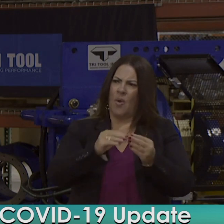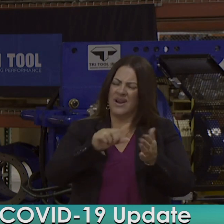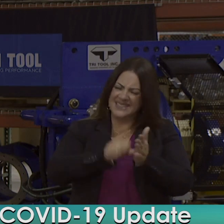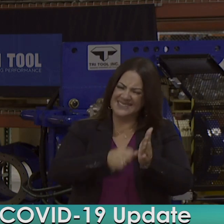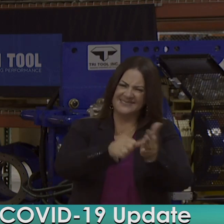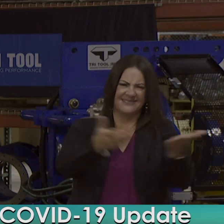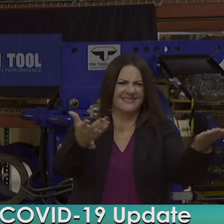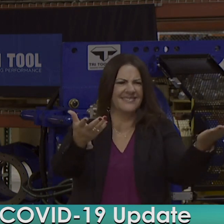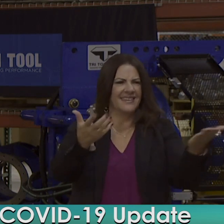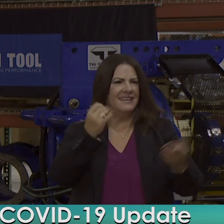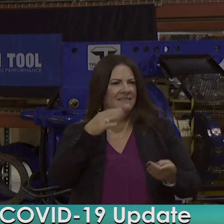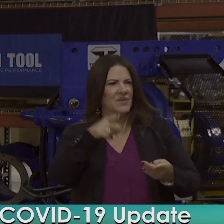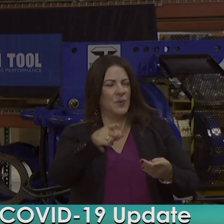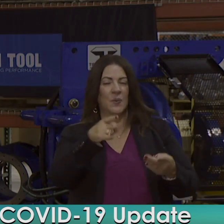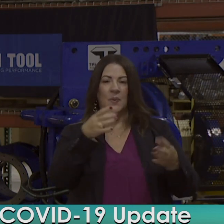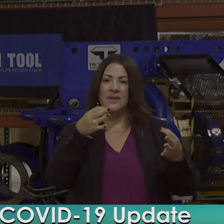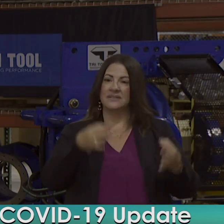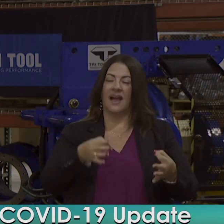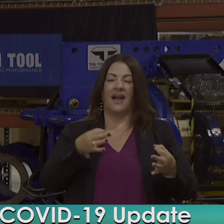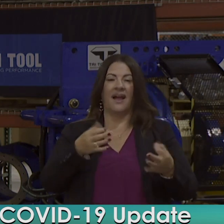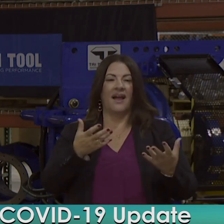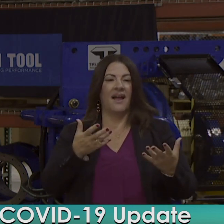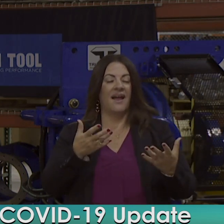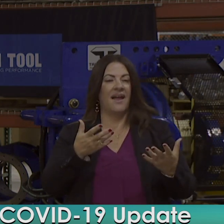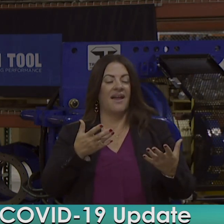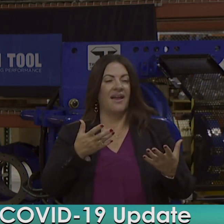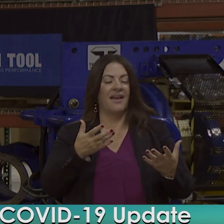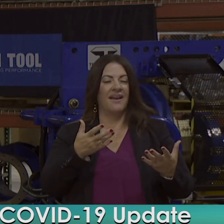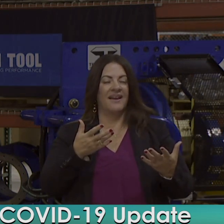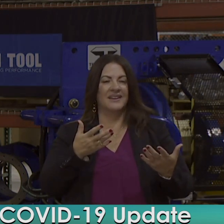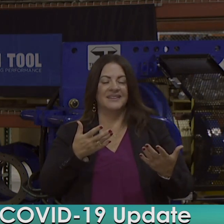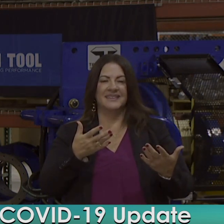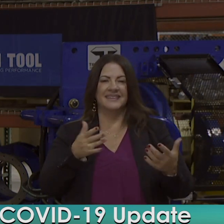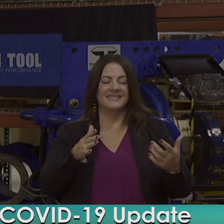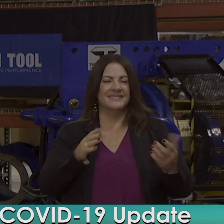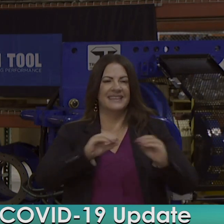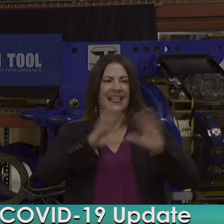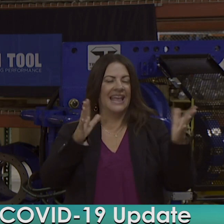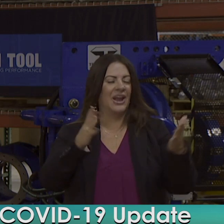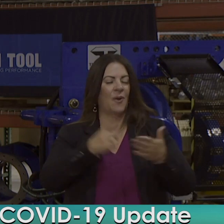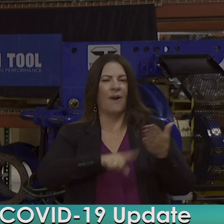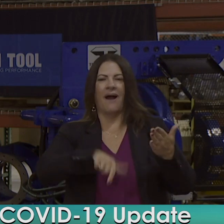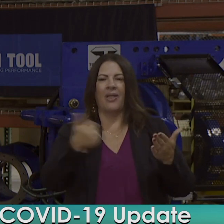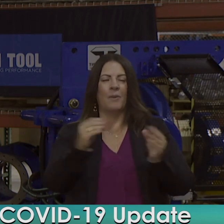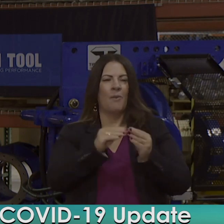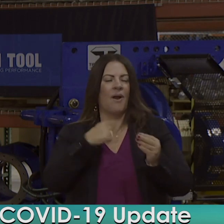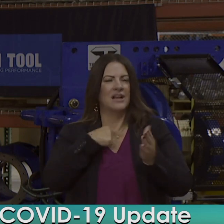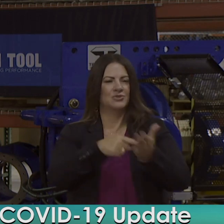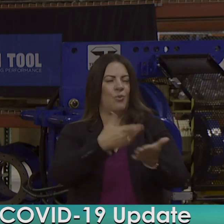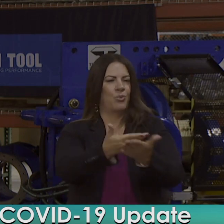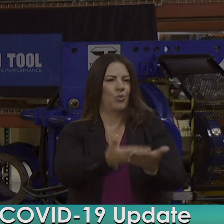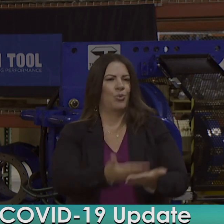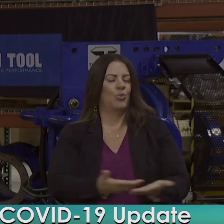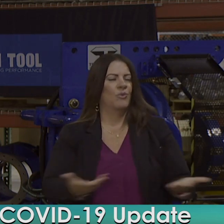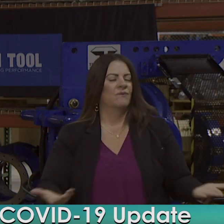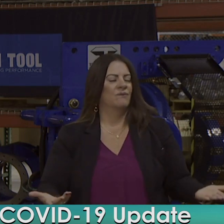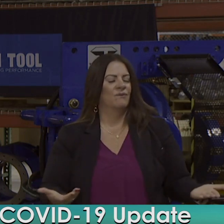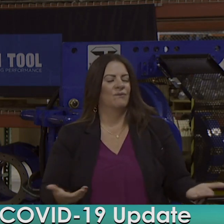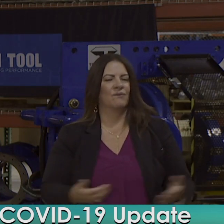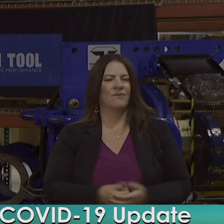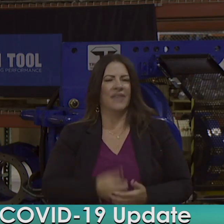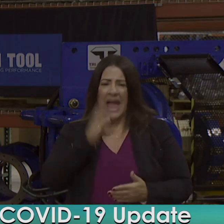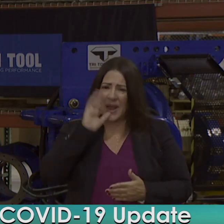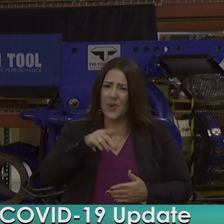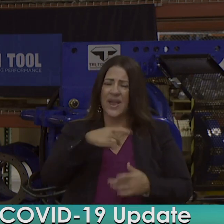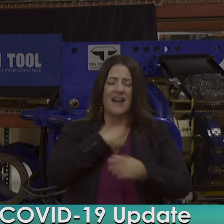you move in to understandably a festive mode, reflecting on the birth of a democracy and